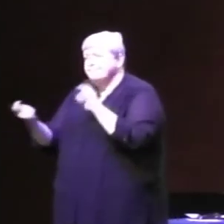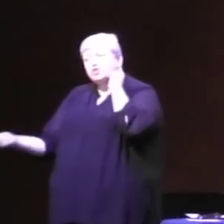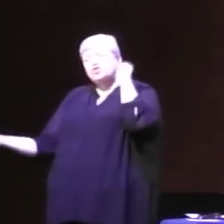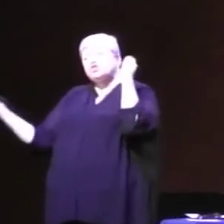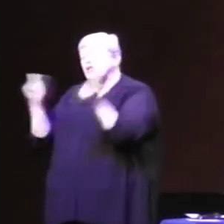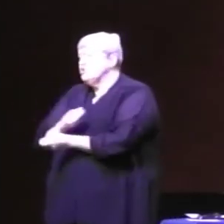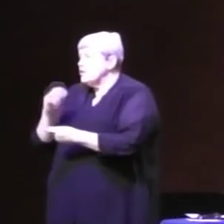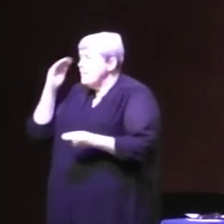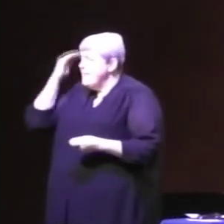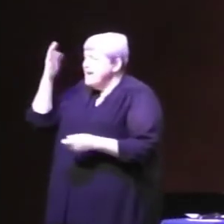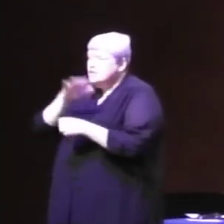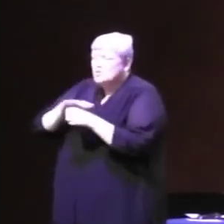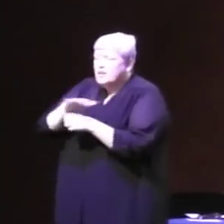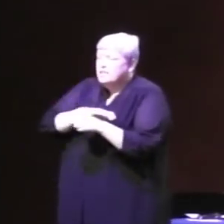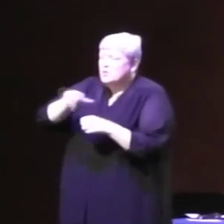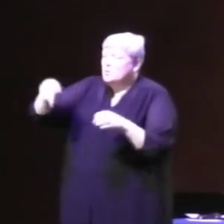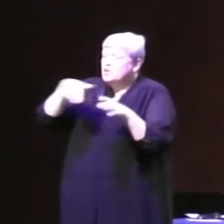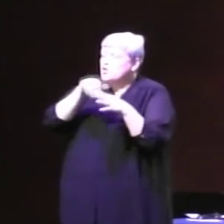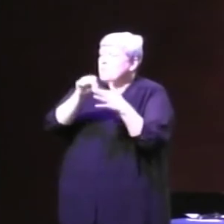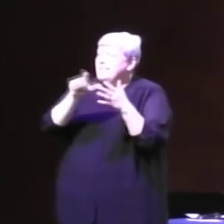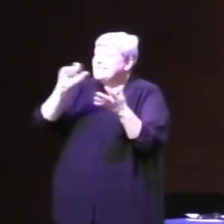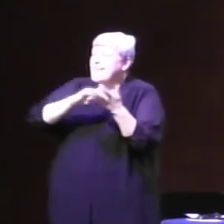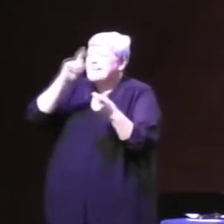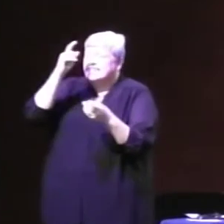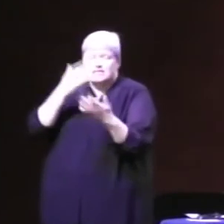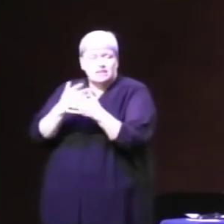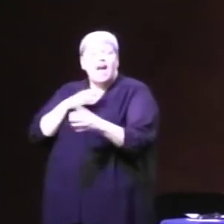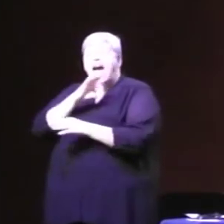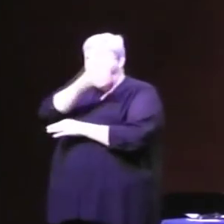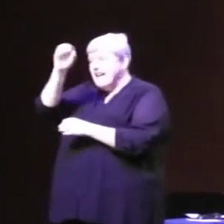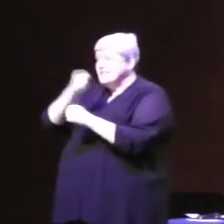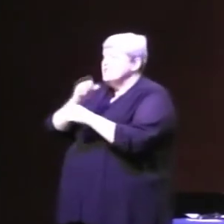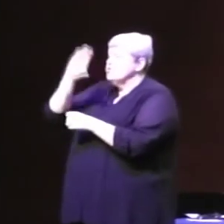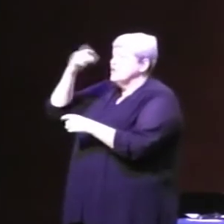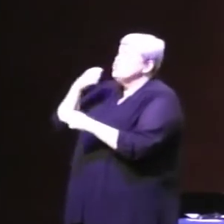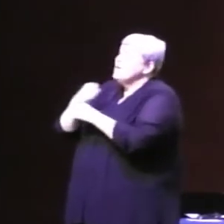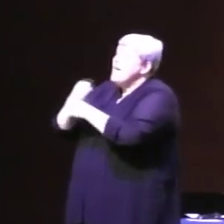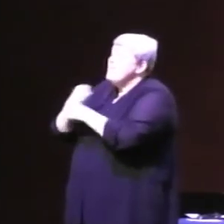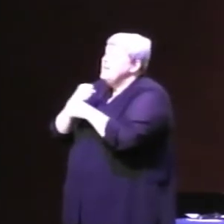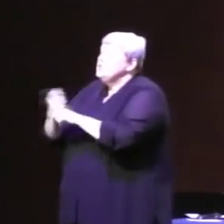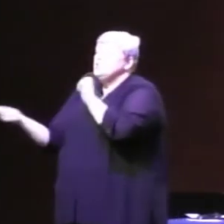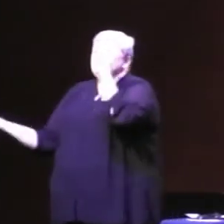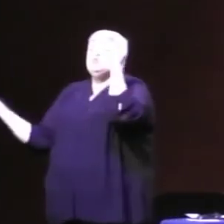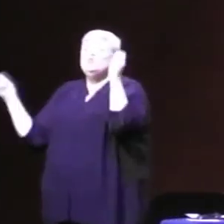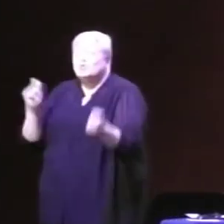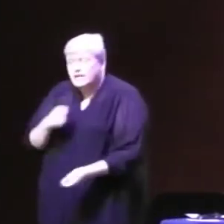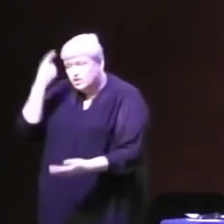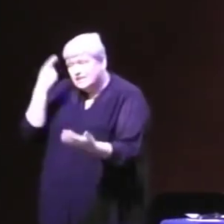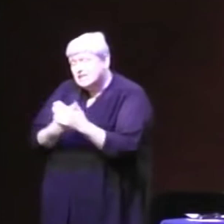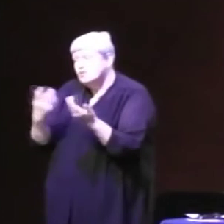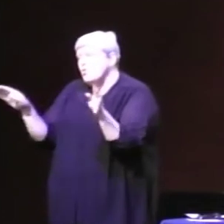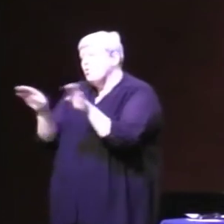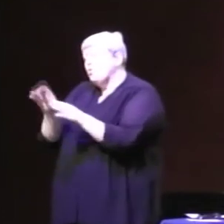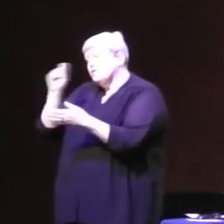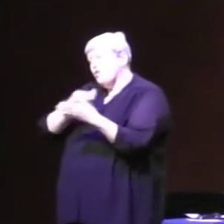madness. We join the PCS in calling on the General Counsel to campaign to overturn the decision to close these offices before the